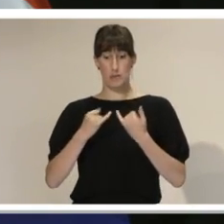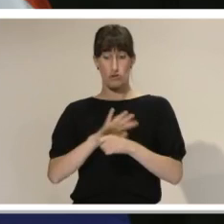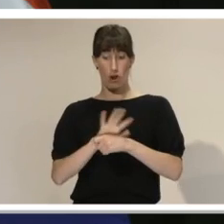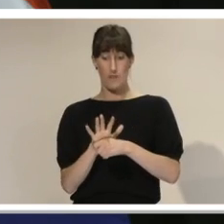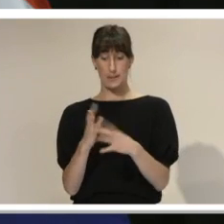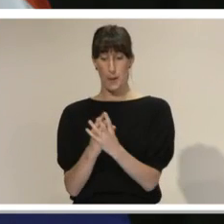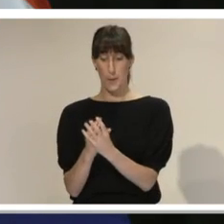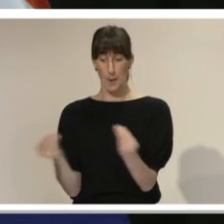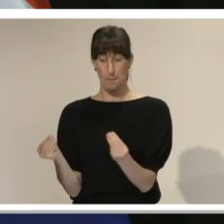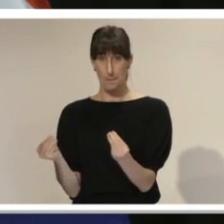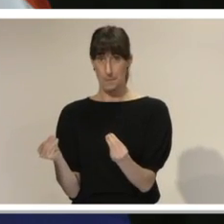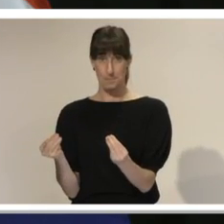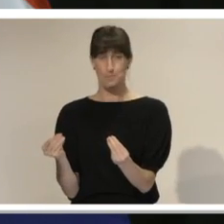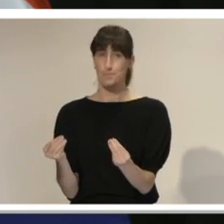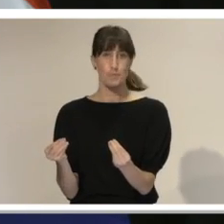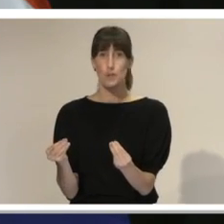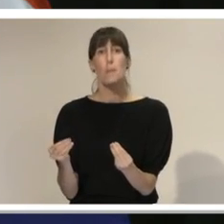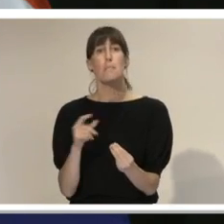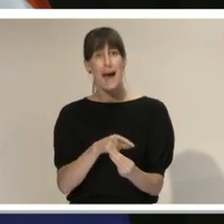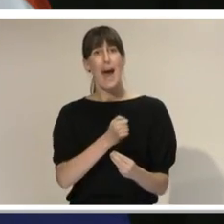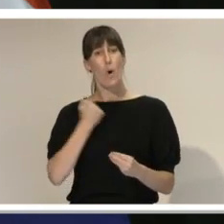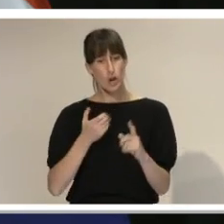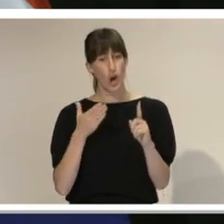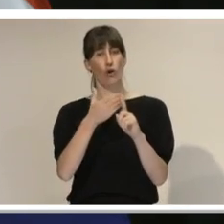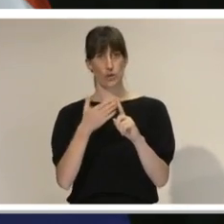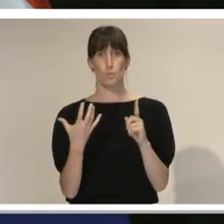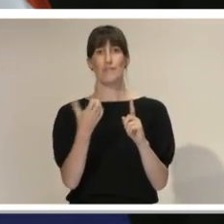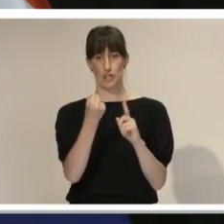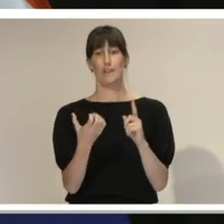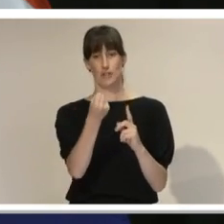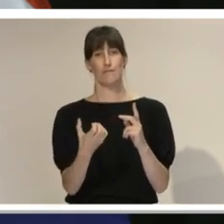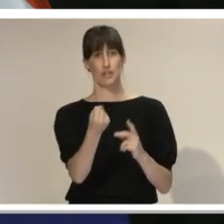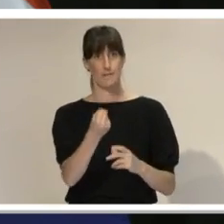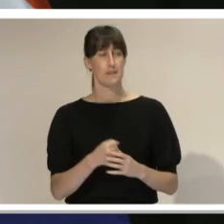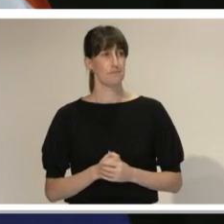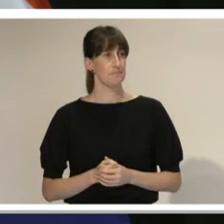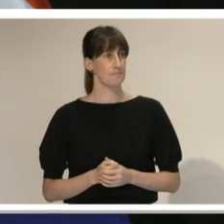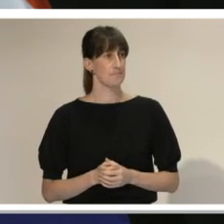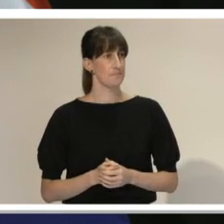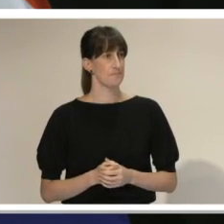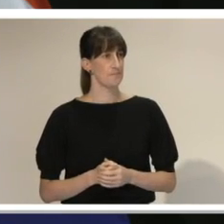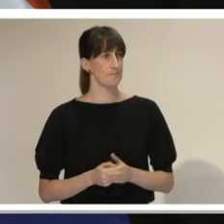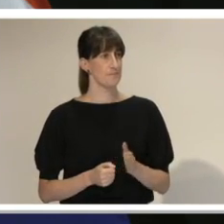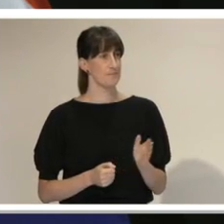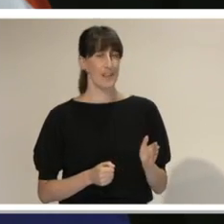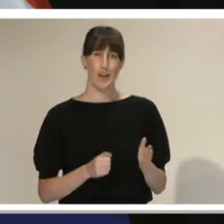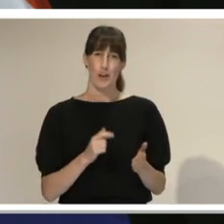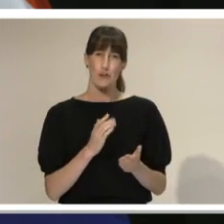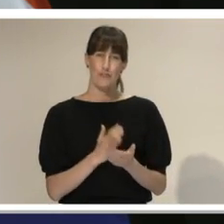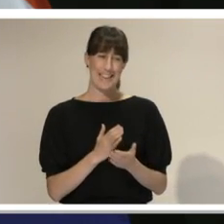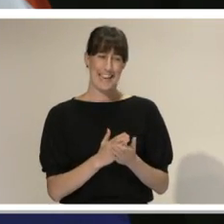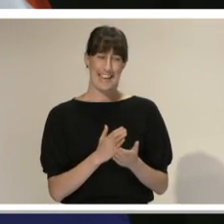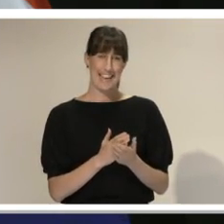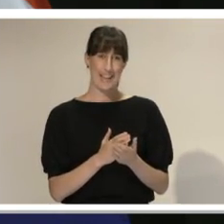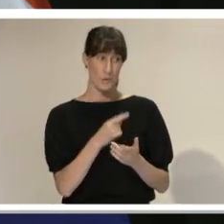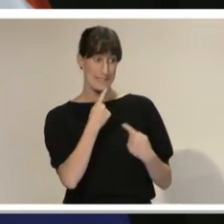achieved what we wanted to achieve in our ongoing goal of elimination. It's as clear as mud, really, isn't it? Because the Prime Minister's been talking the whole